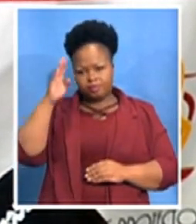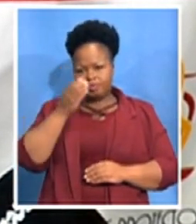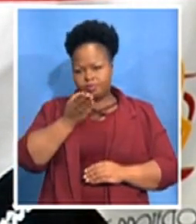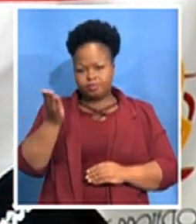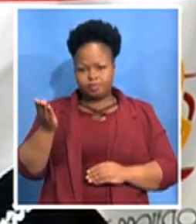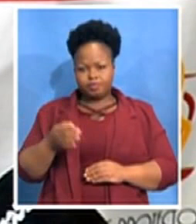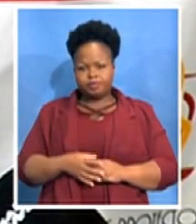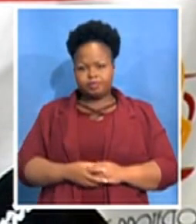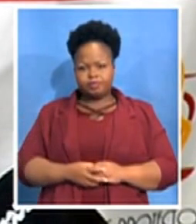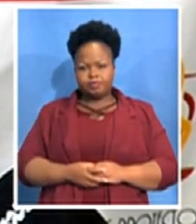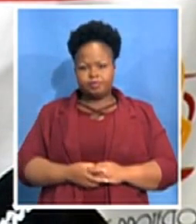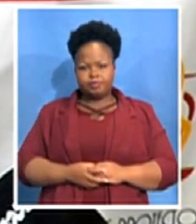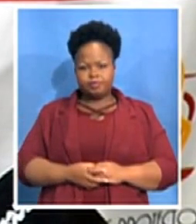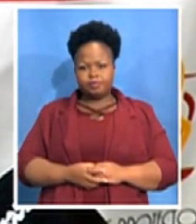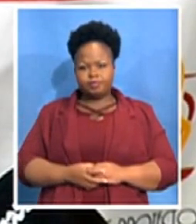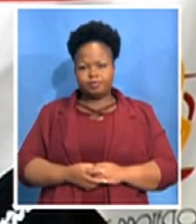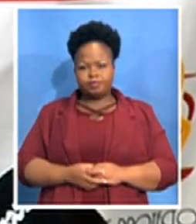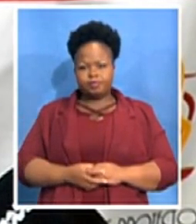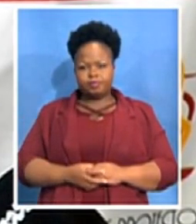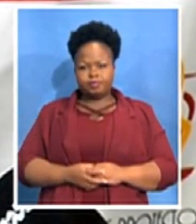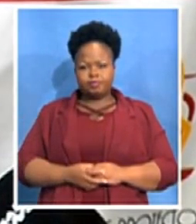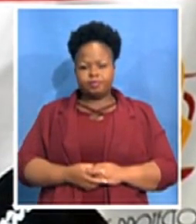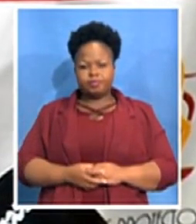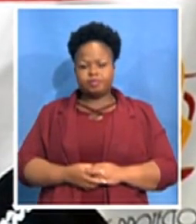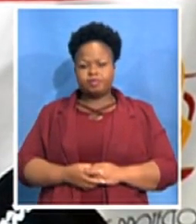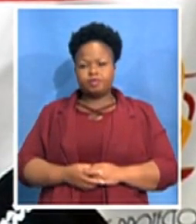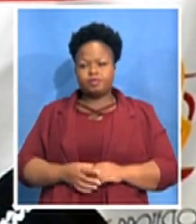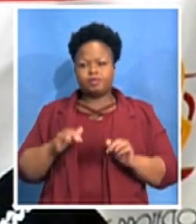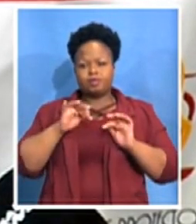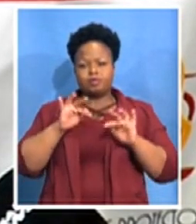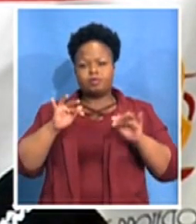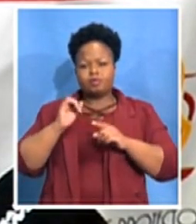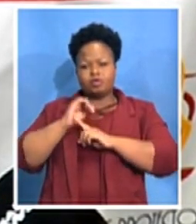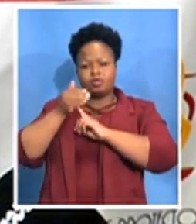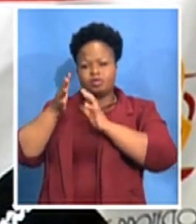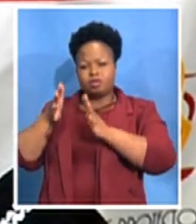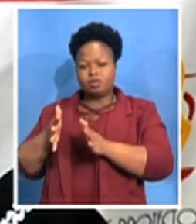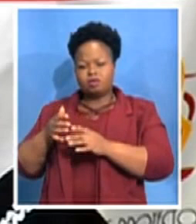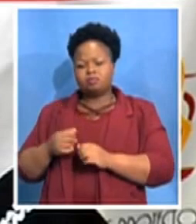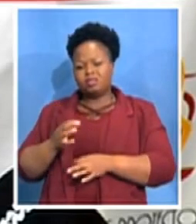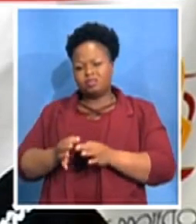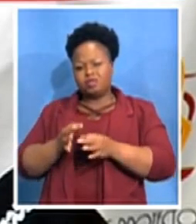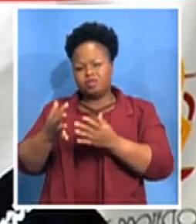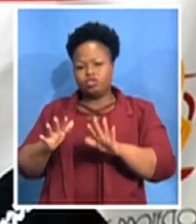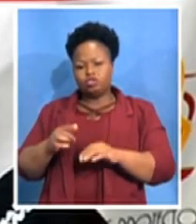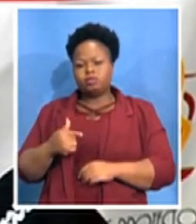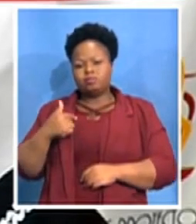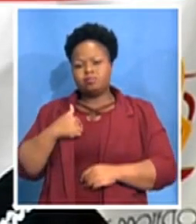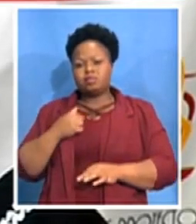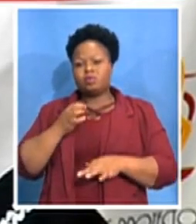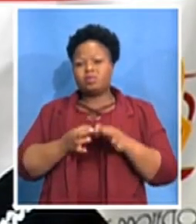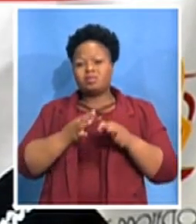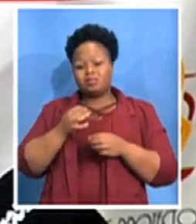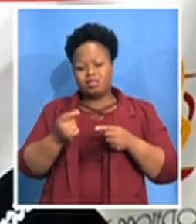As the Public Protector has outlined, I'm going to take you through the factual report on inspections that were done